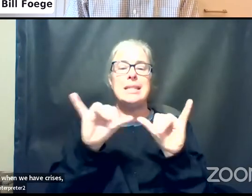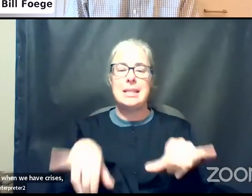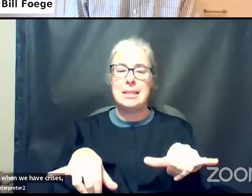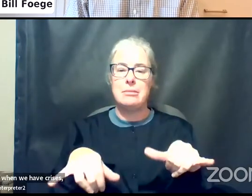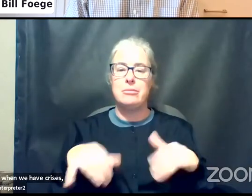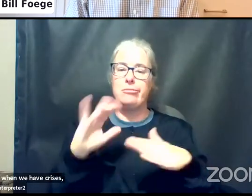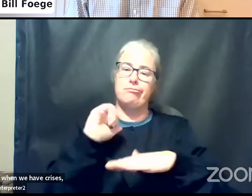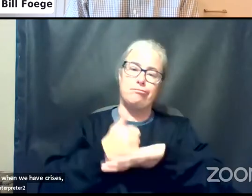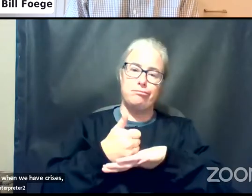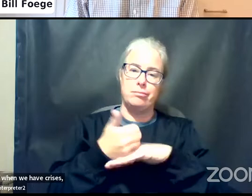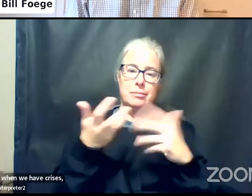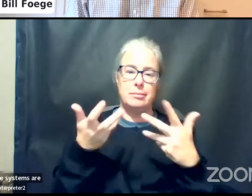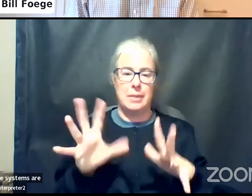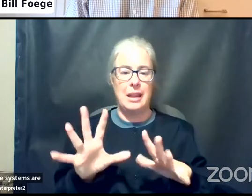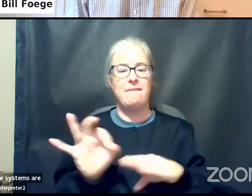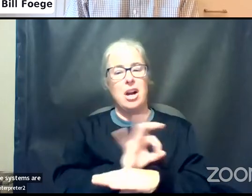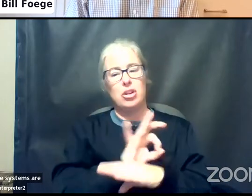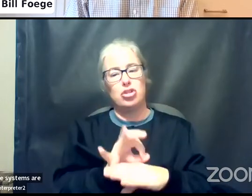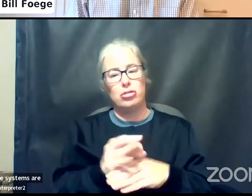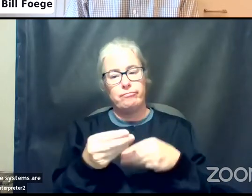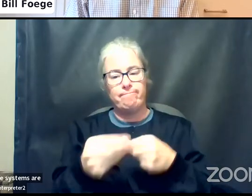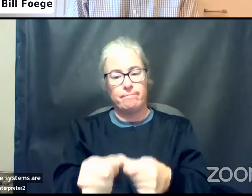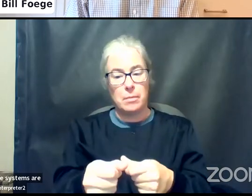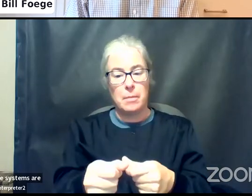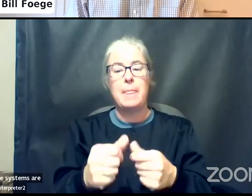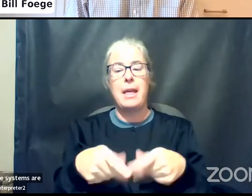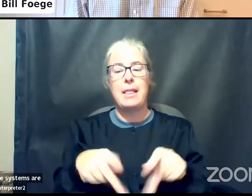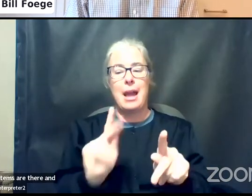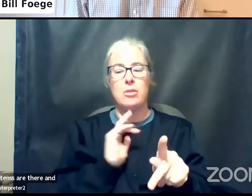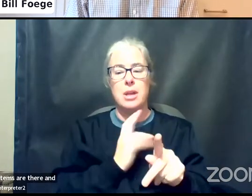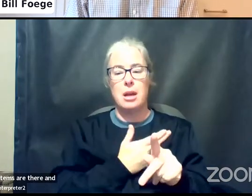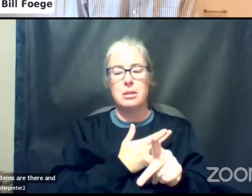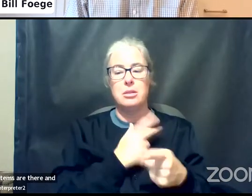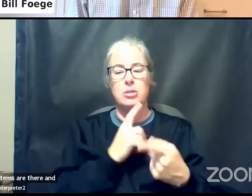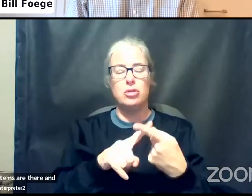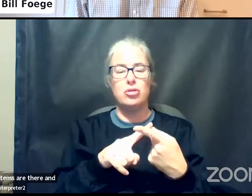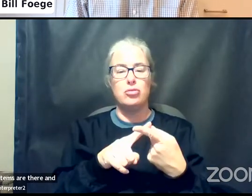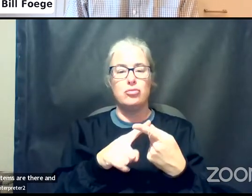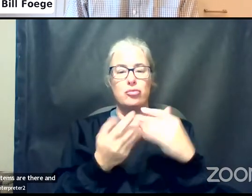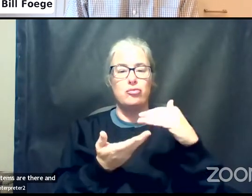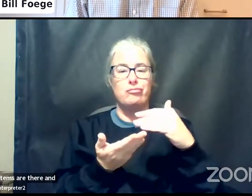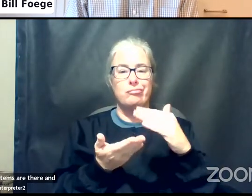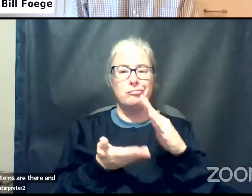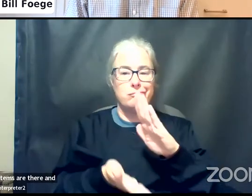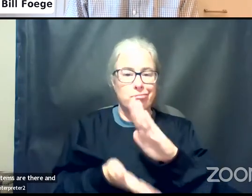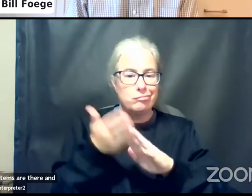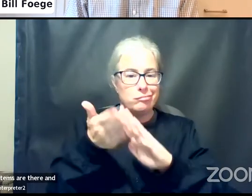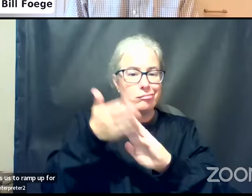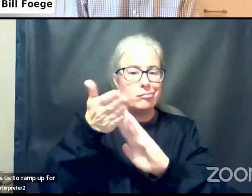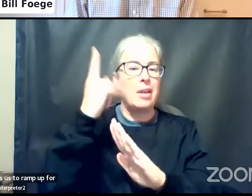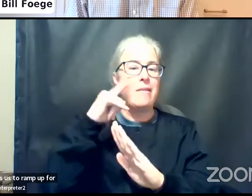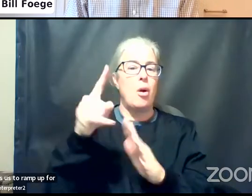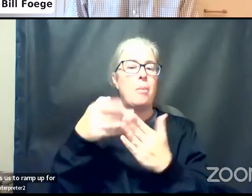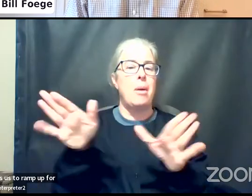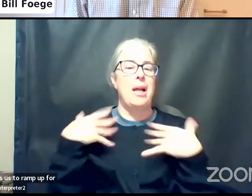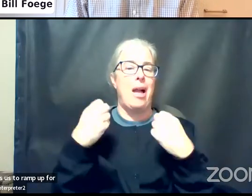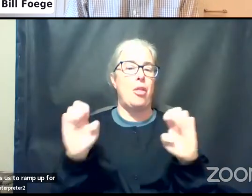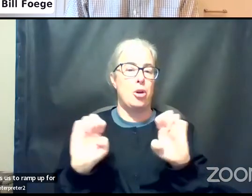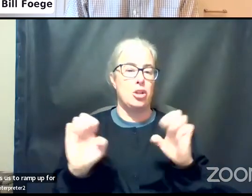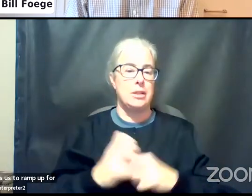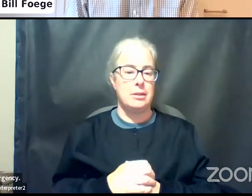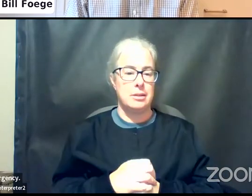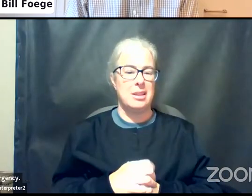are there and functional in a way that allows us to ramp up for public health emergencies so I think